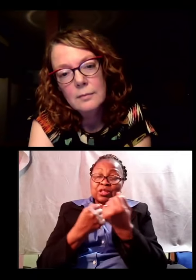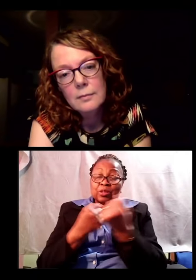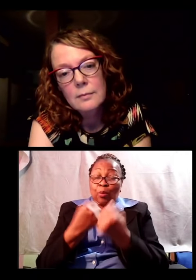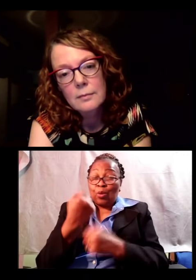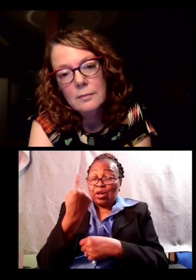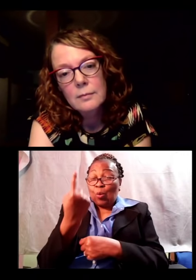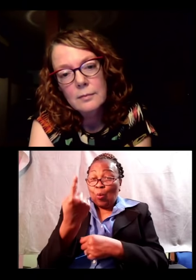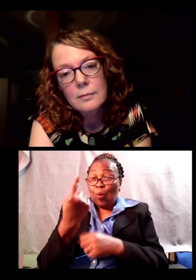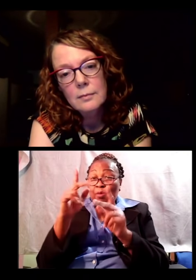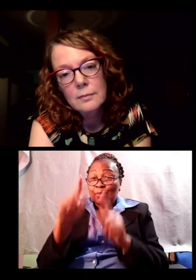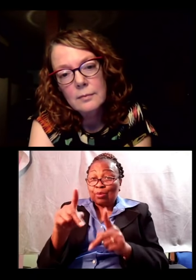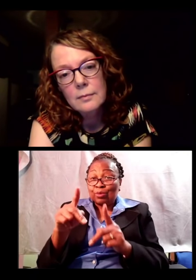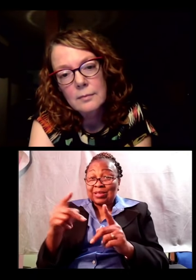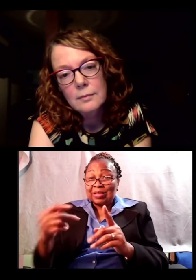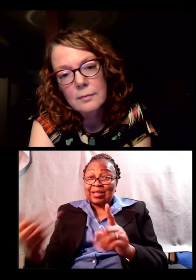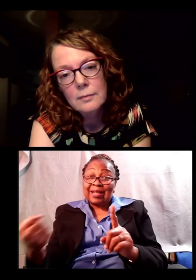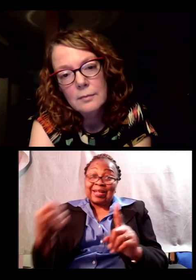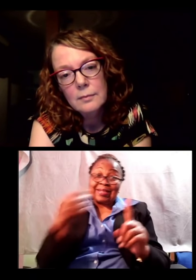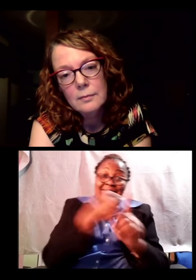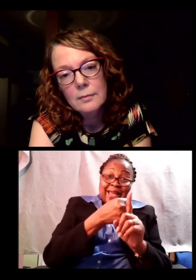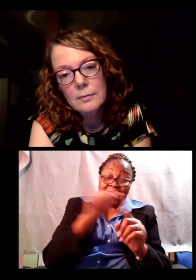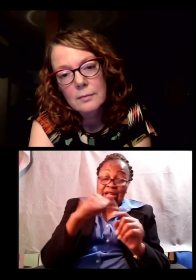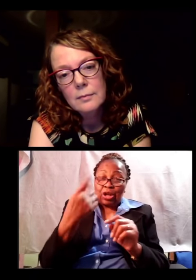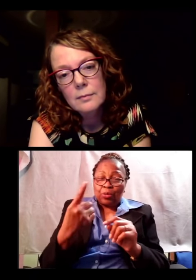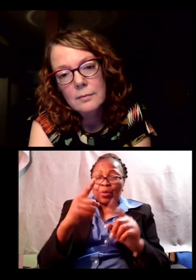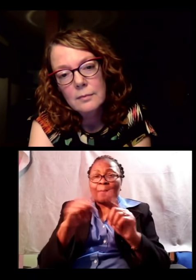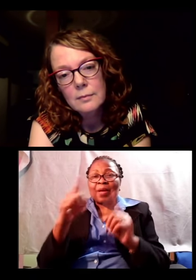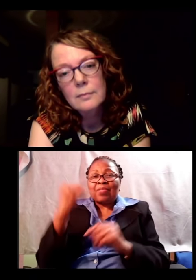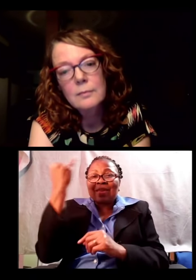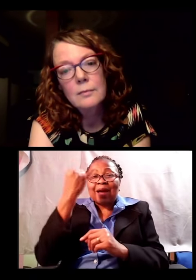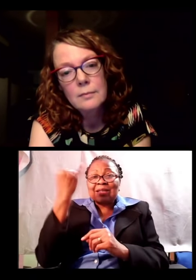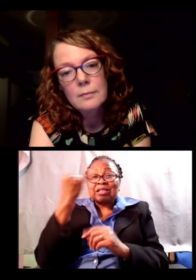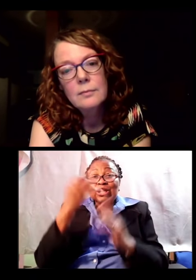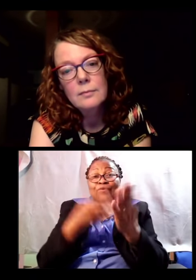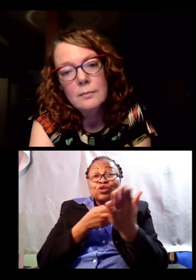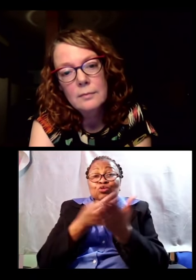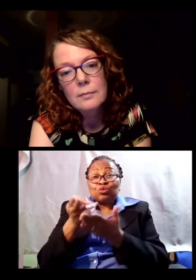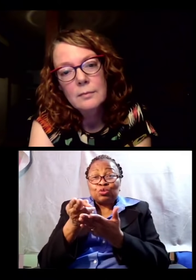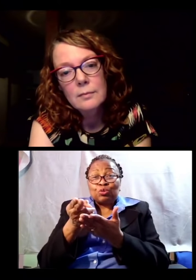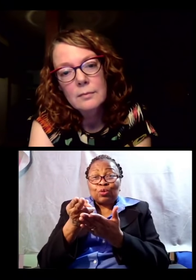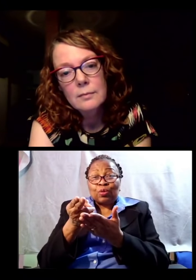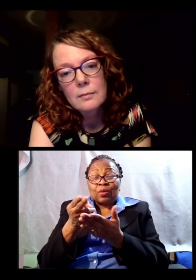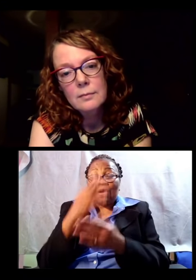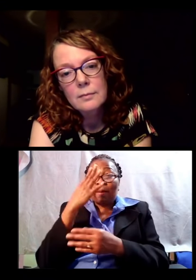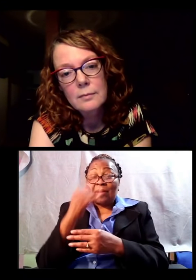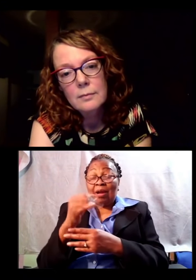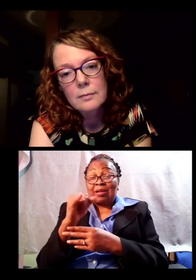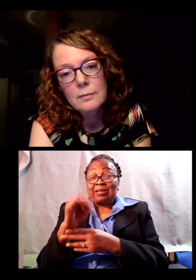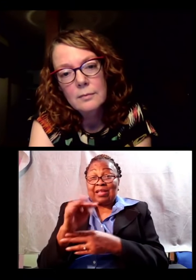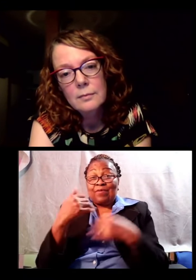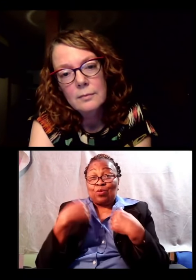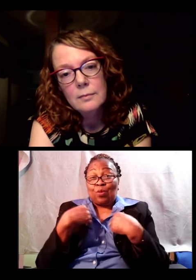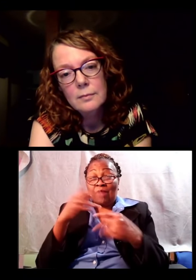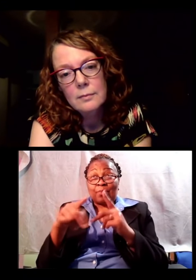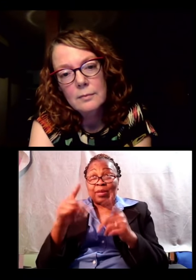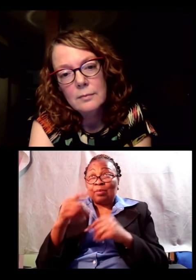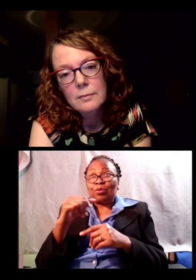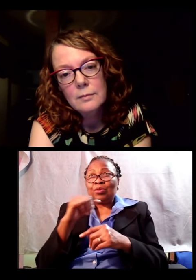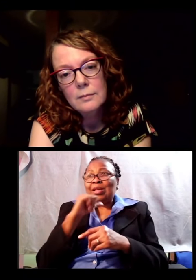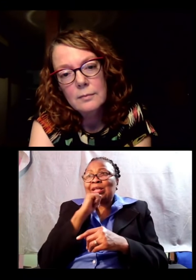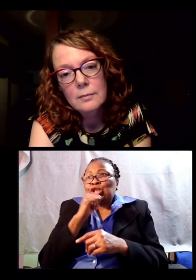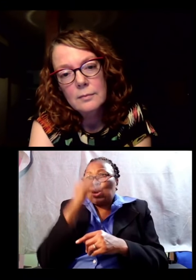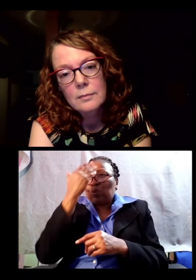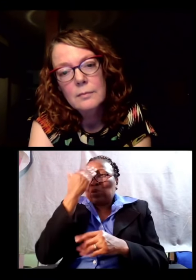attacking another. They were attacking the idea of truth. Because if you have people who don't know what to believe, you